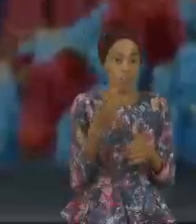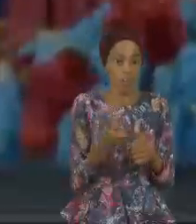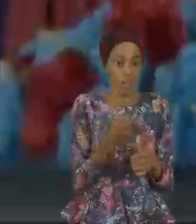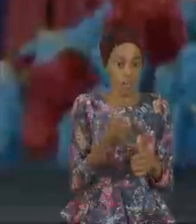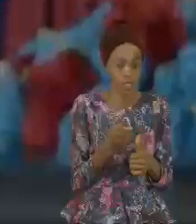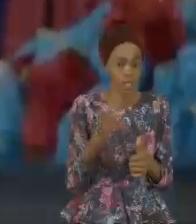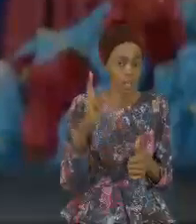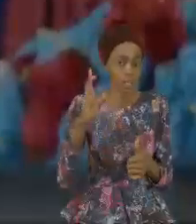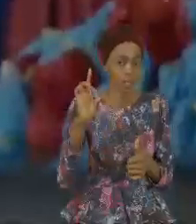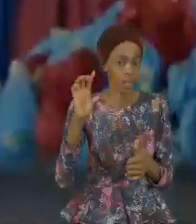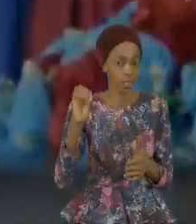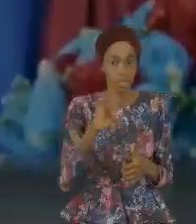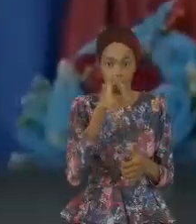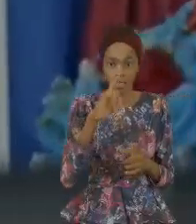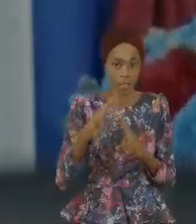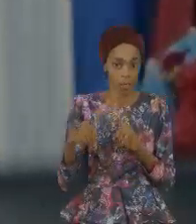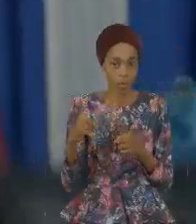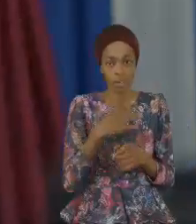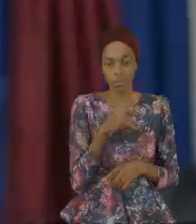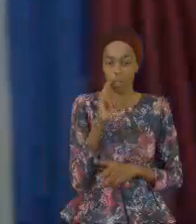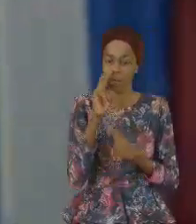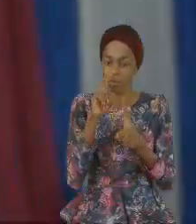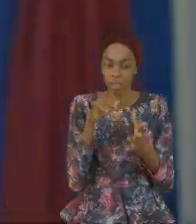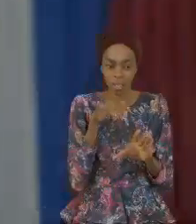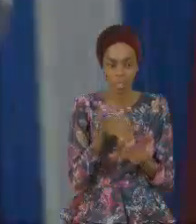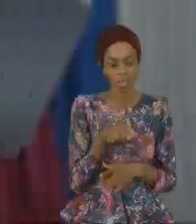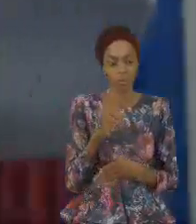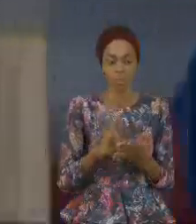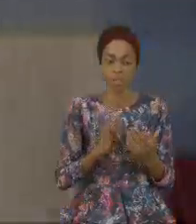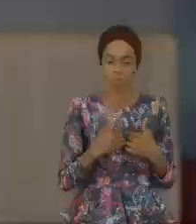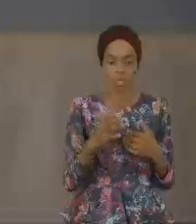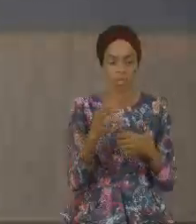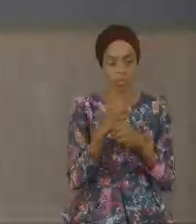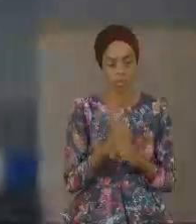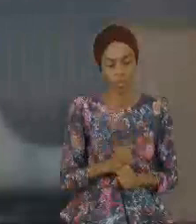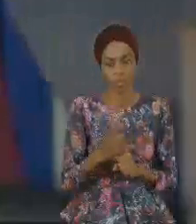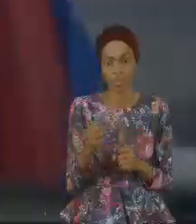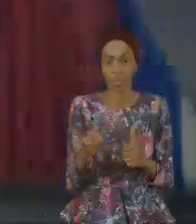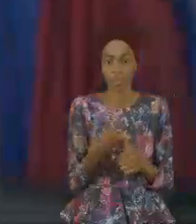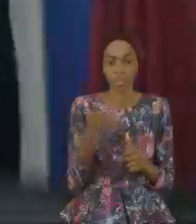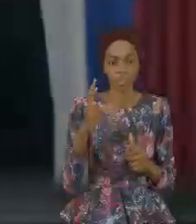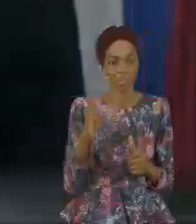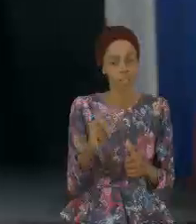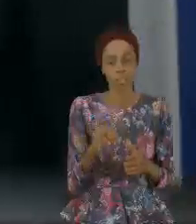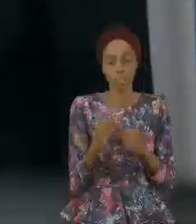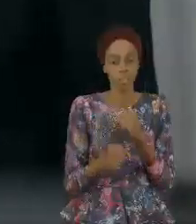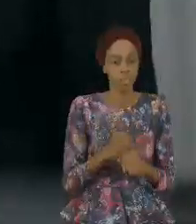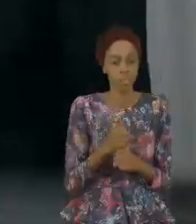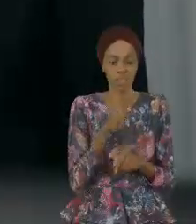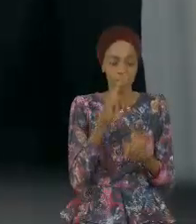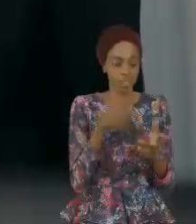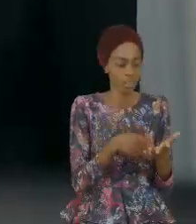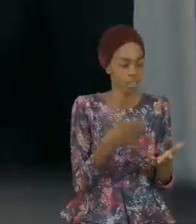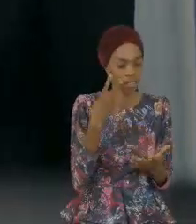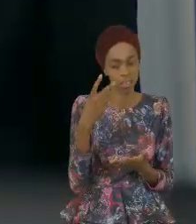is gone, and you're looking at, what did I achieve the first 30 years? Look at that, look at that, look